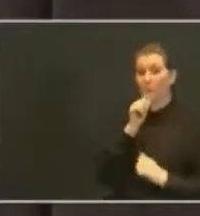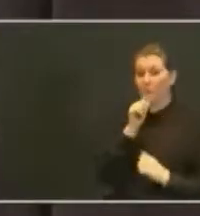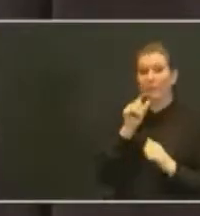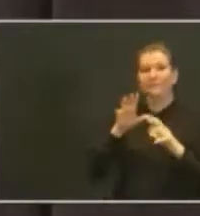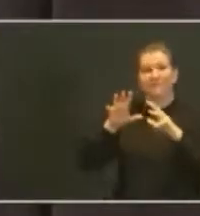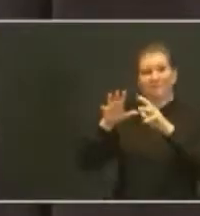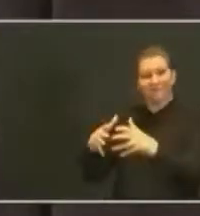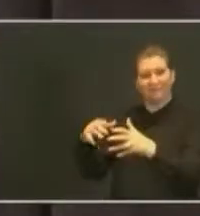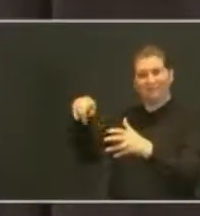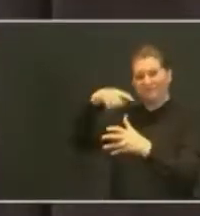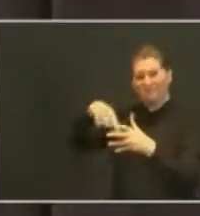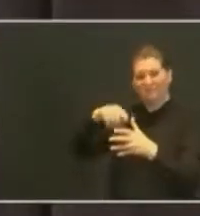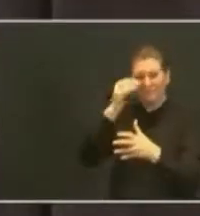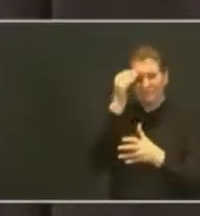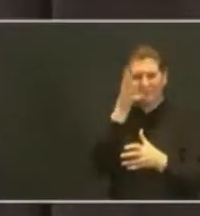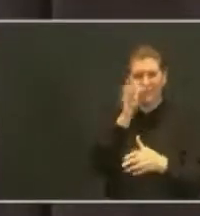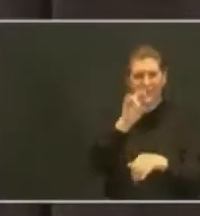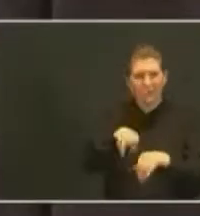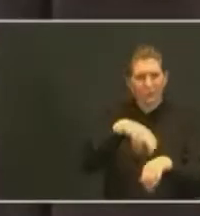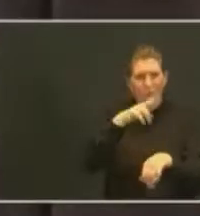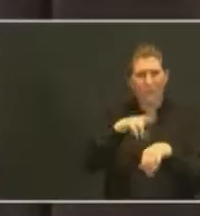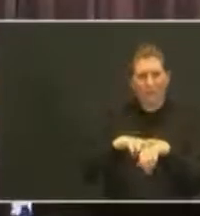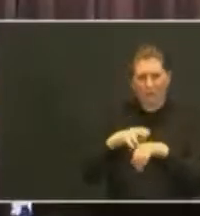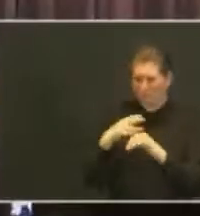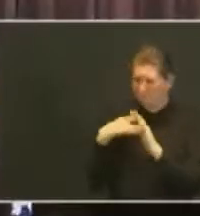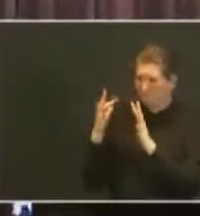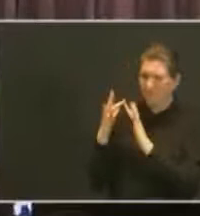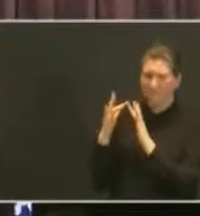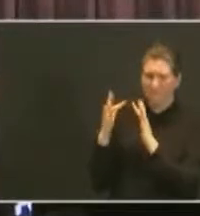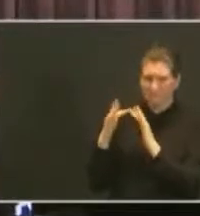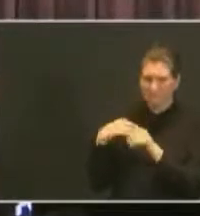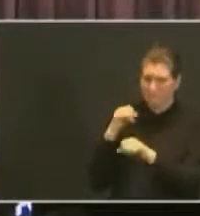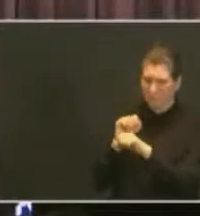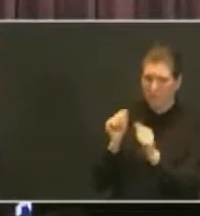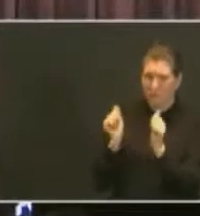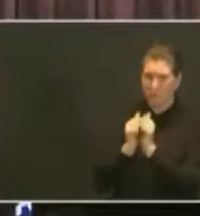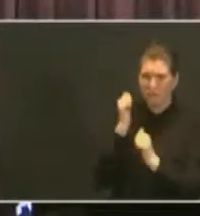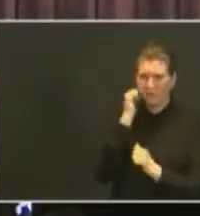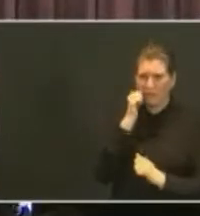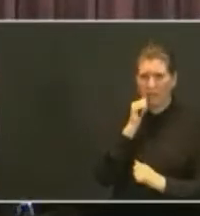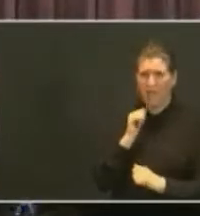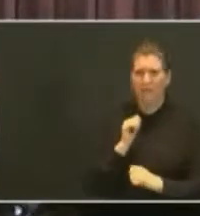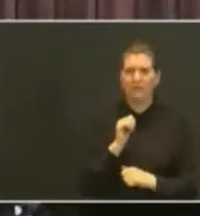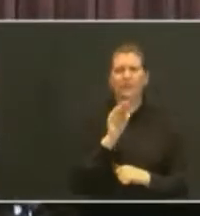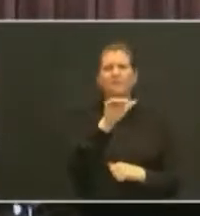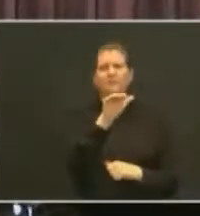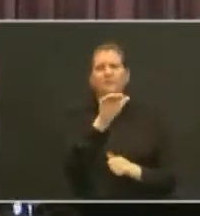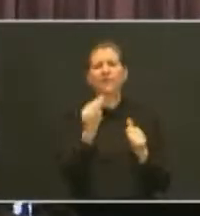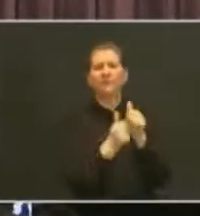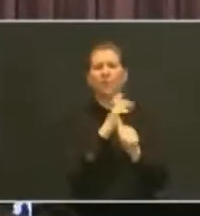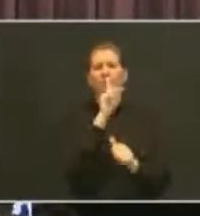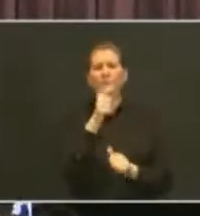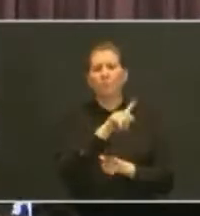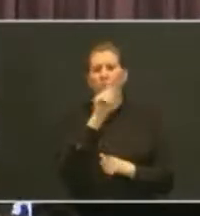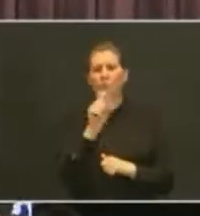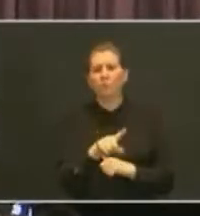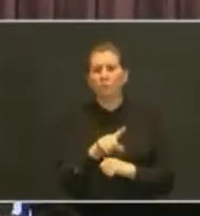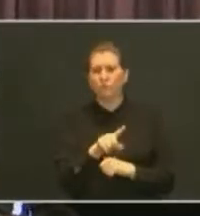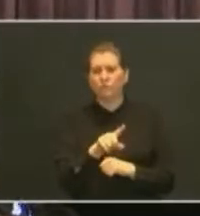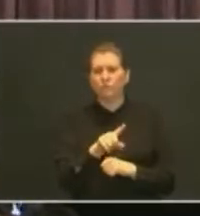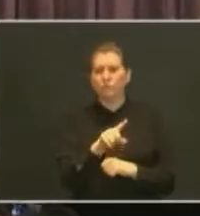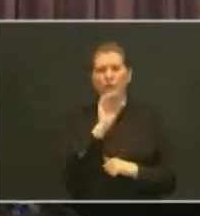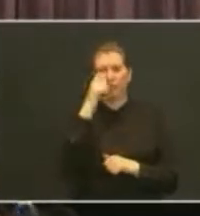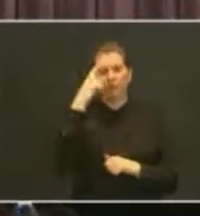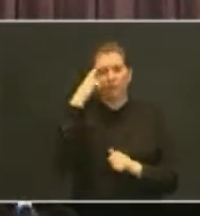to interact multiple times a day. Doctor, let me follow up on that. Governor Raimondo kind